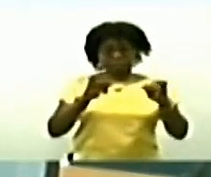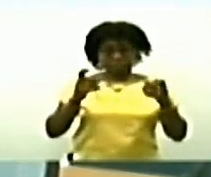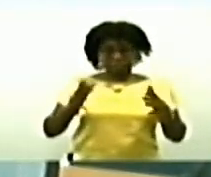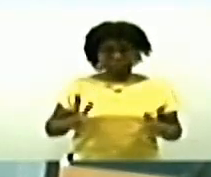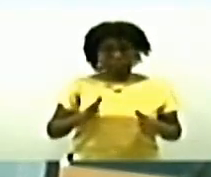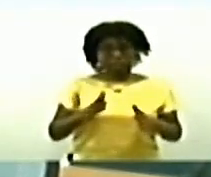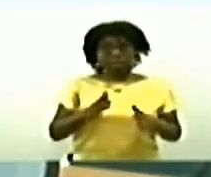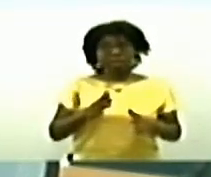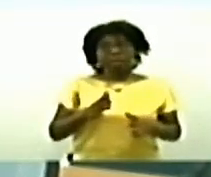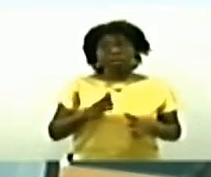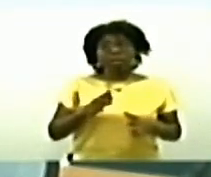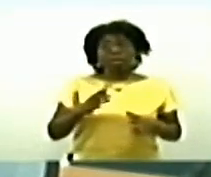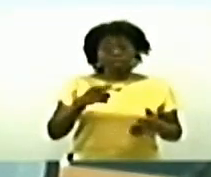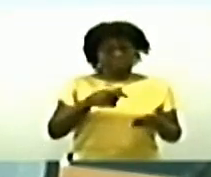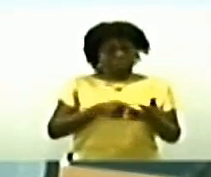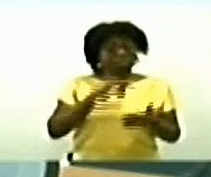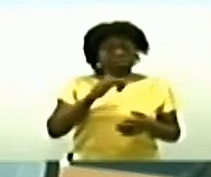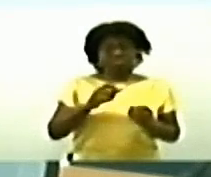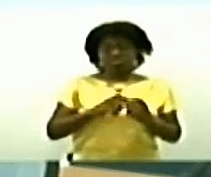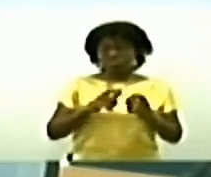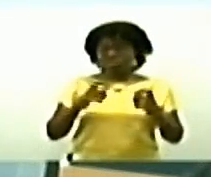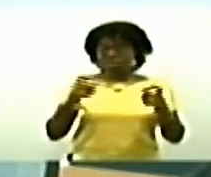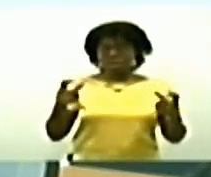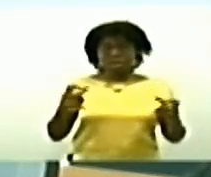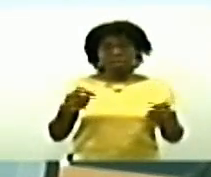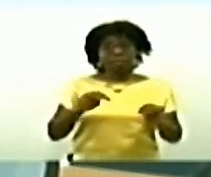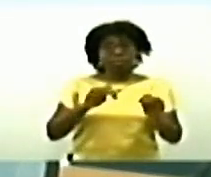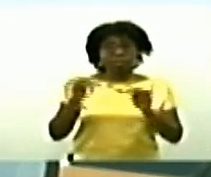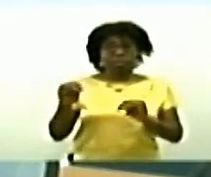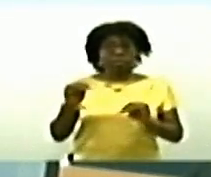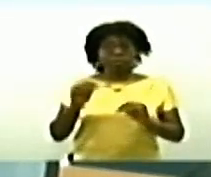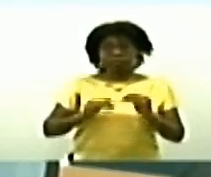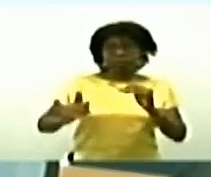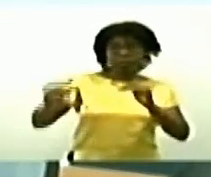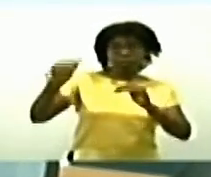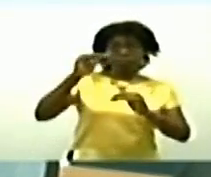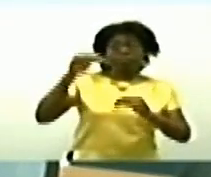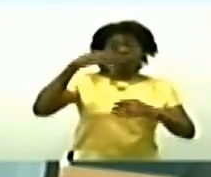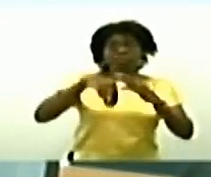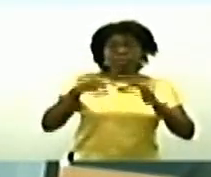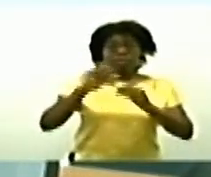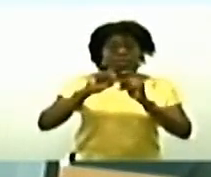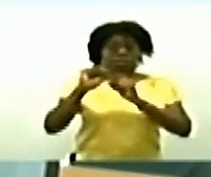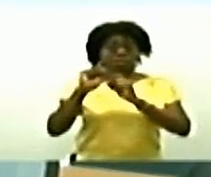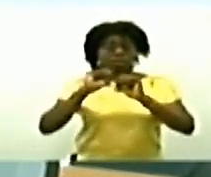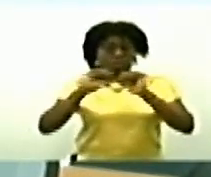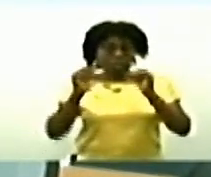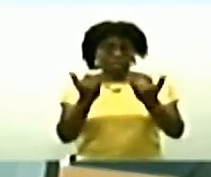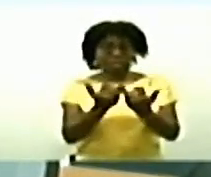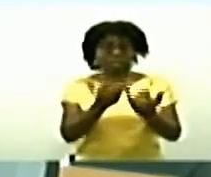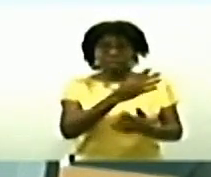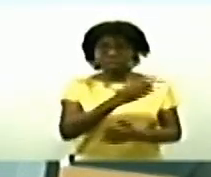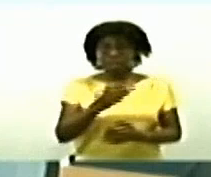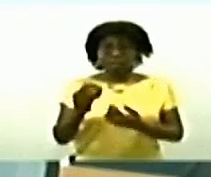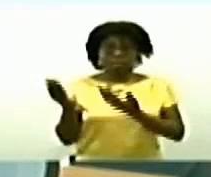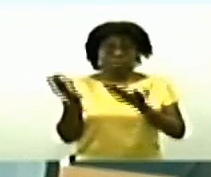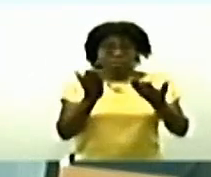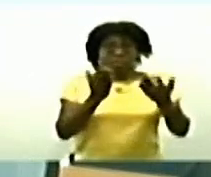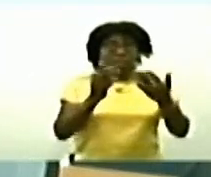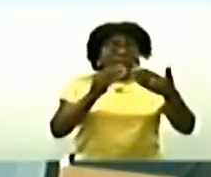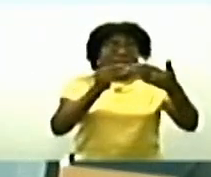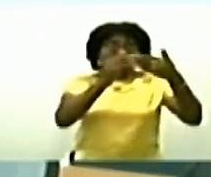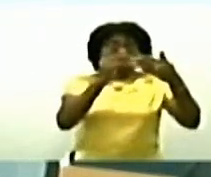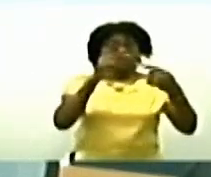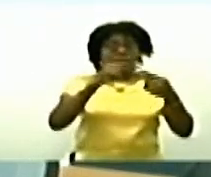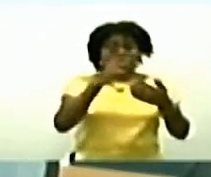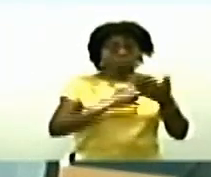President, this is a great move. It's an advancement in the society, and it's bringing us closer to what is obtained